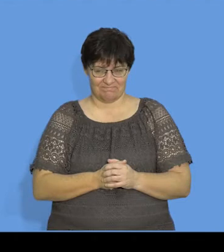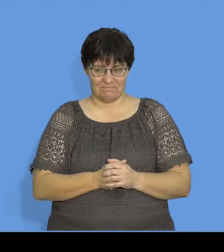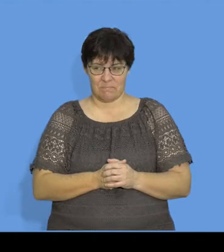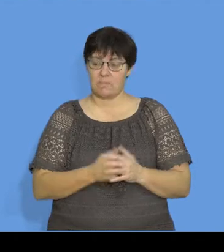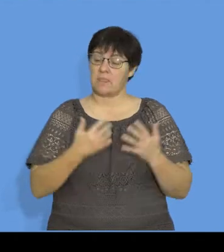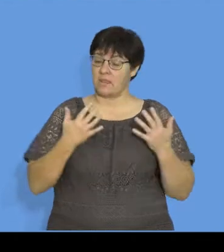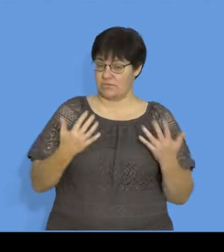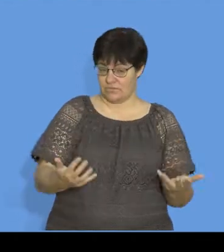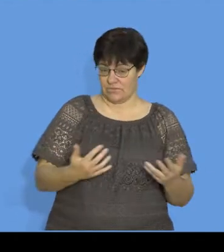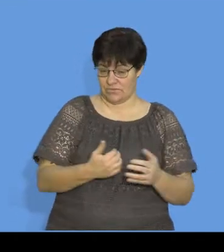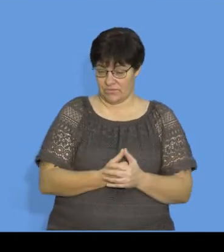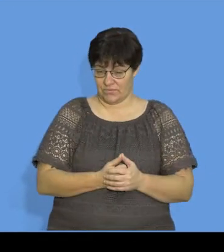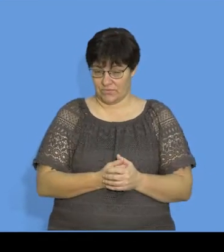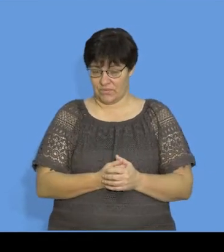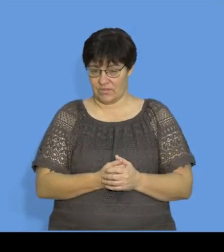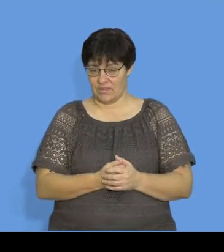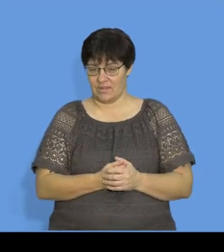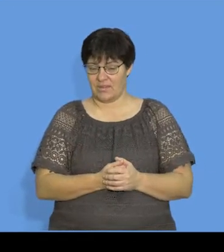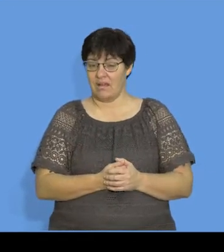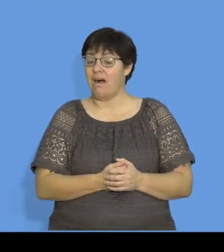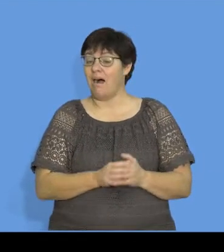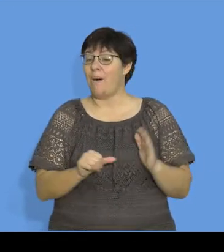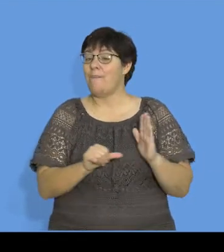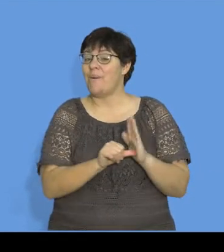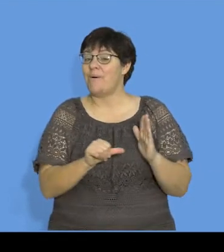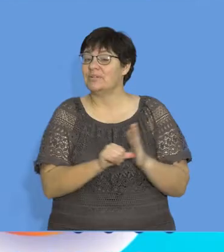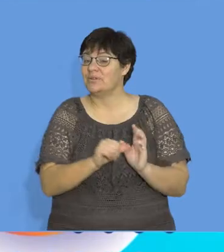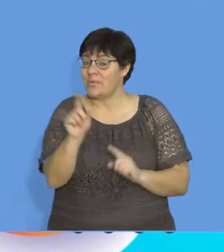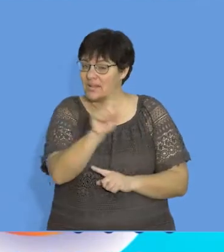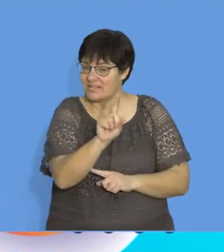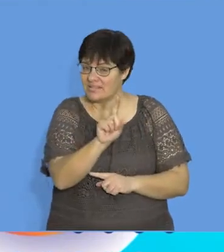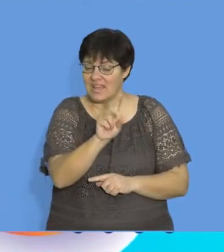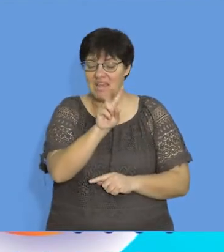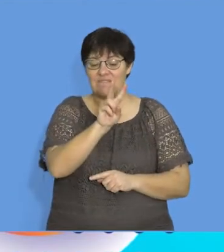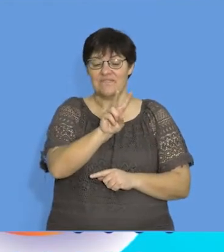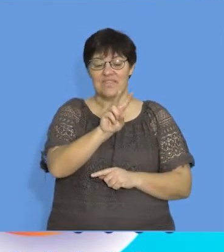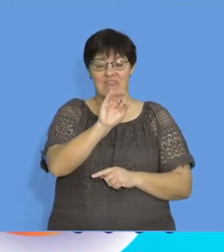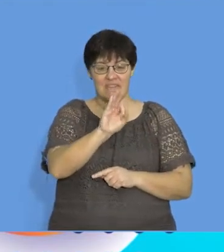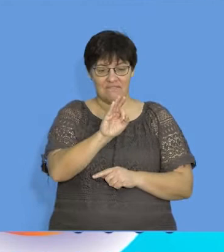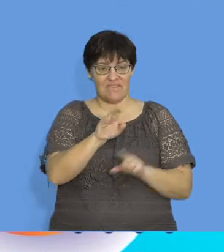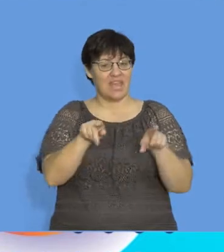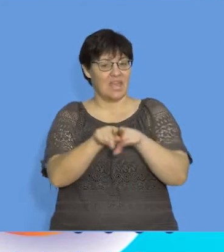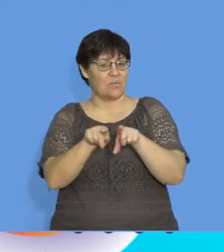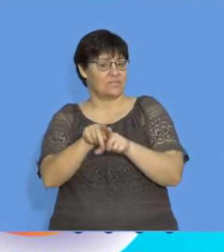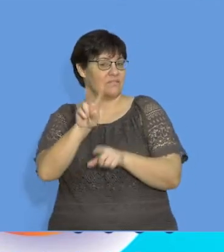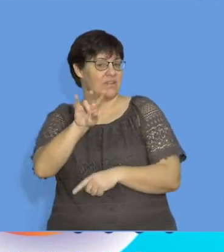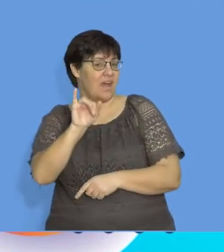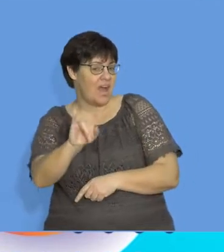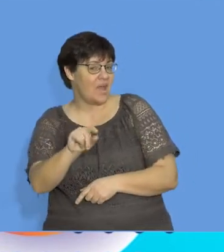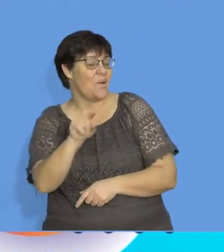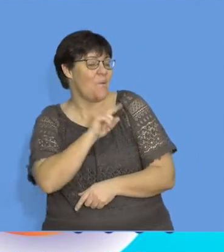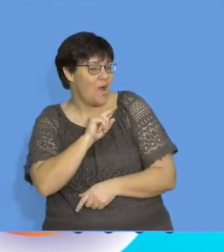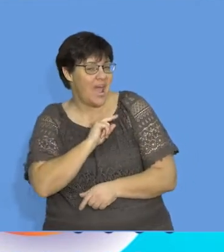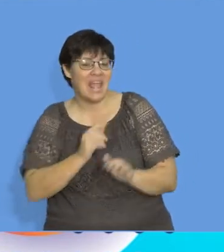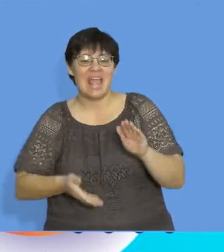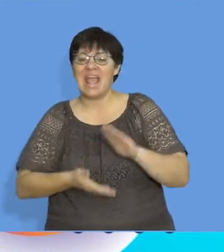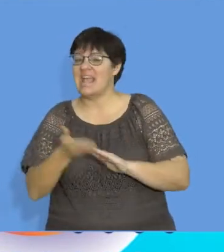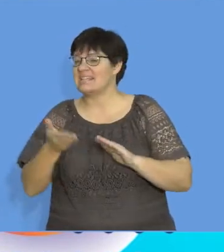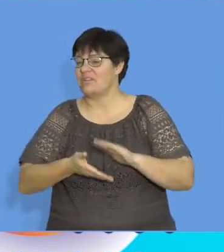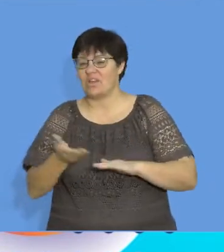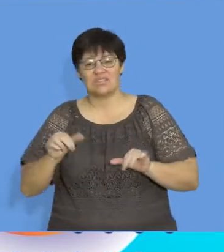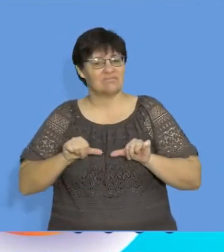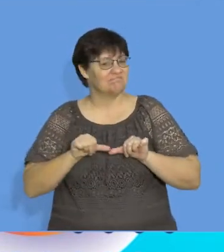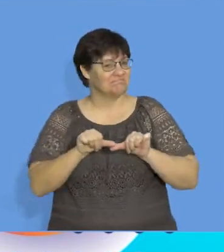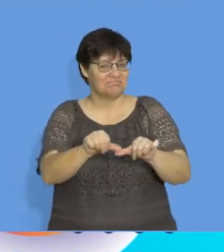Okay? So the key was to remember that VF is equal to VI, because the acceleration